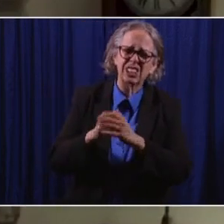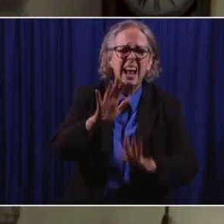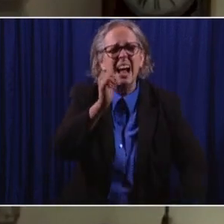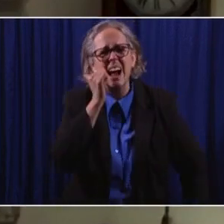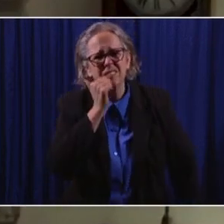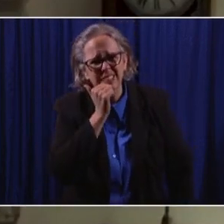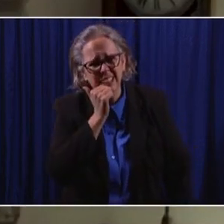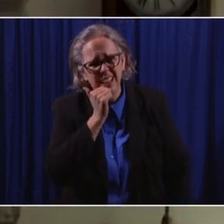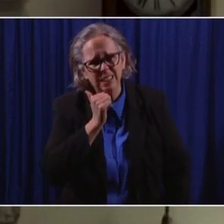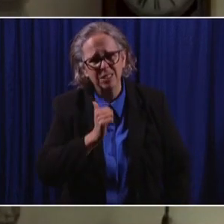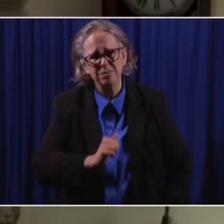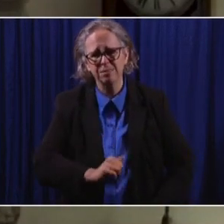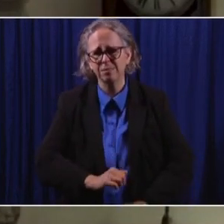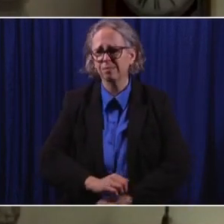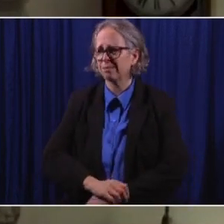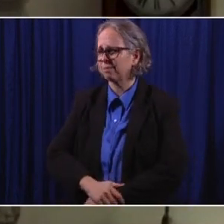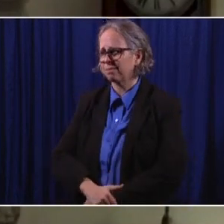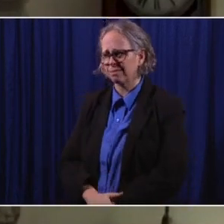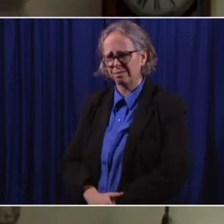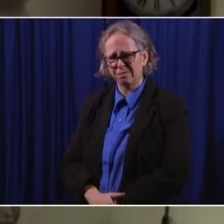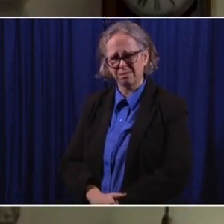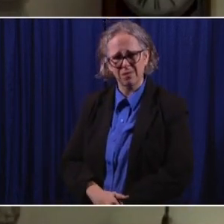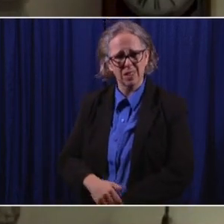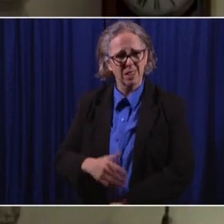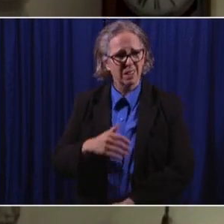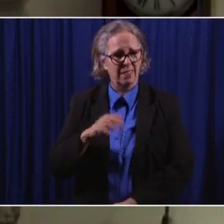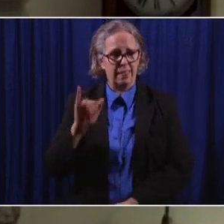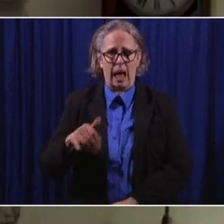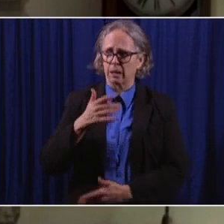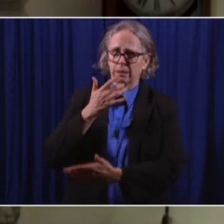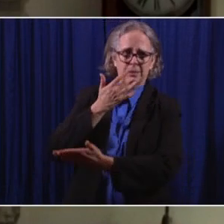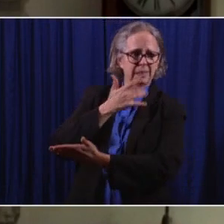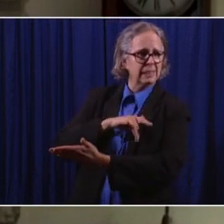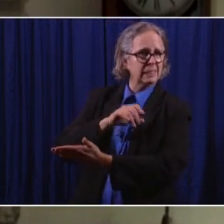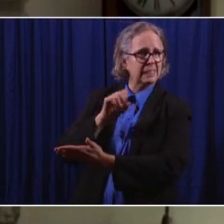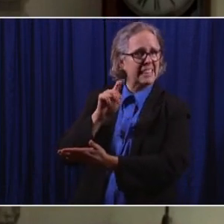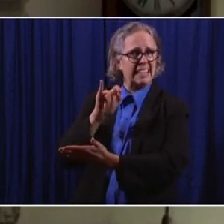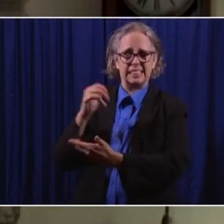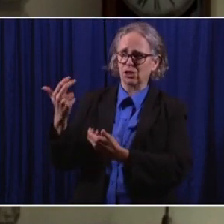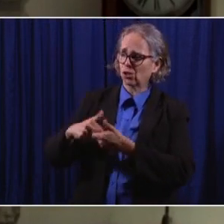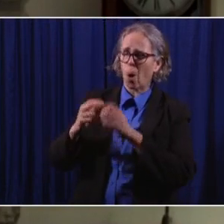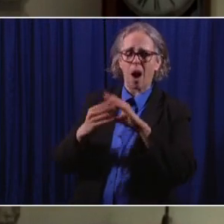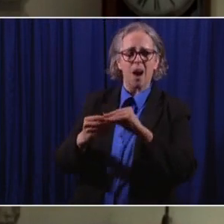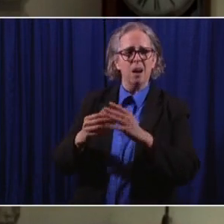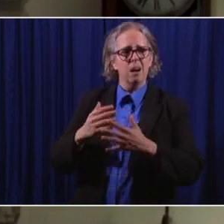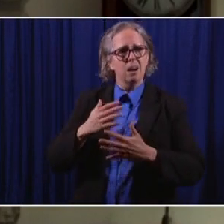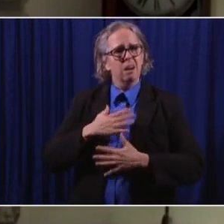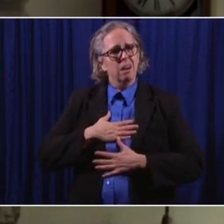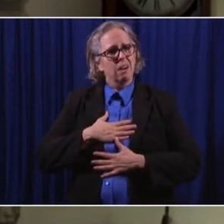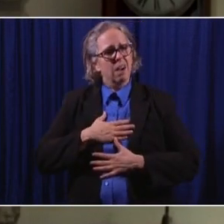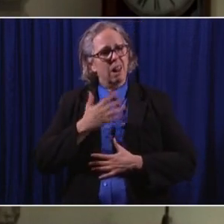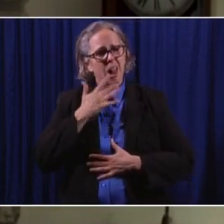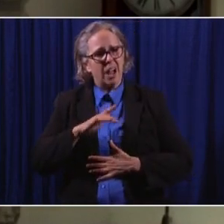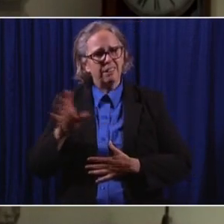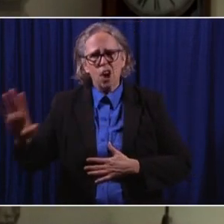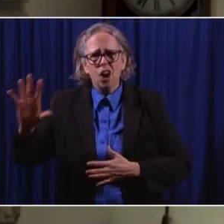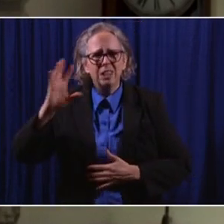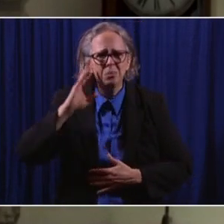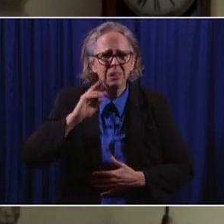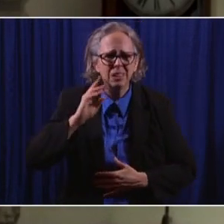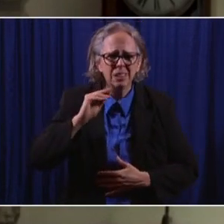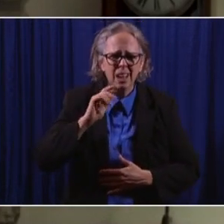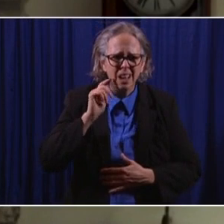Well, we're grateful to have Stacy joining us today to tell us more about her experiences with COVID. If Stacy looks